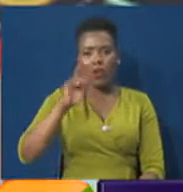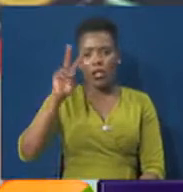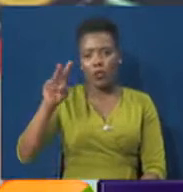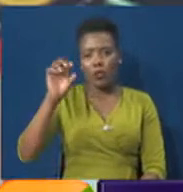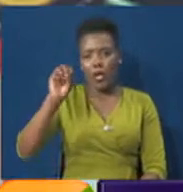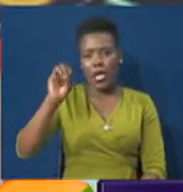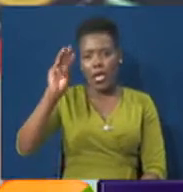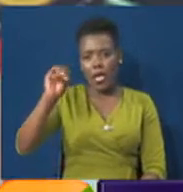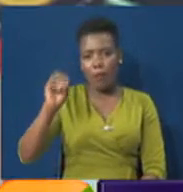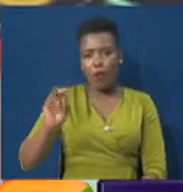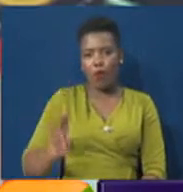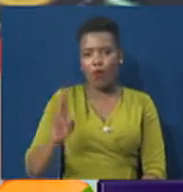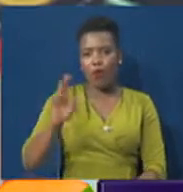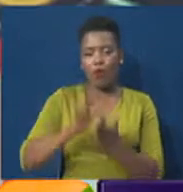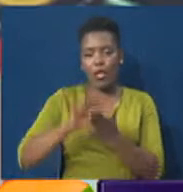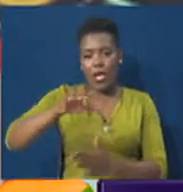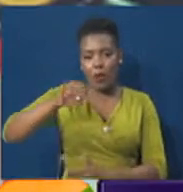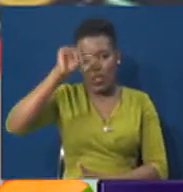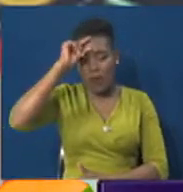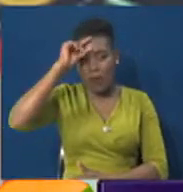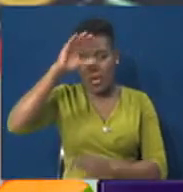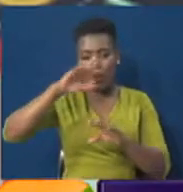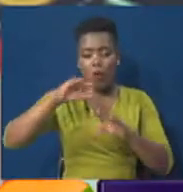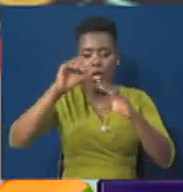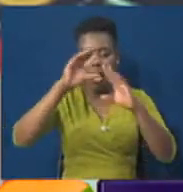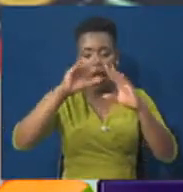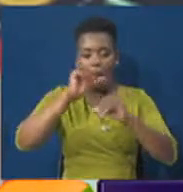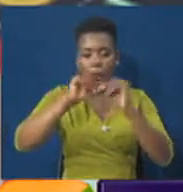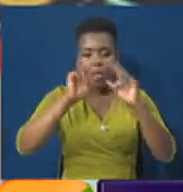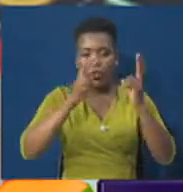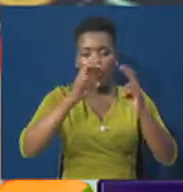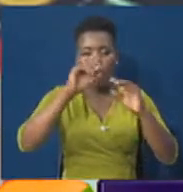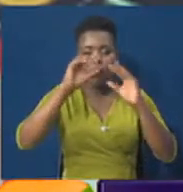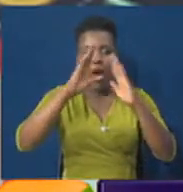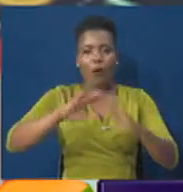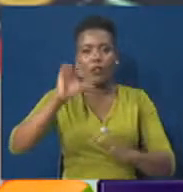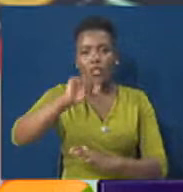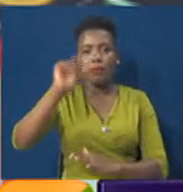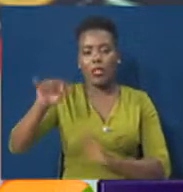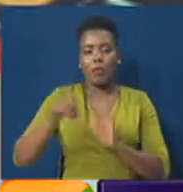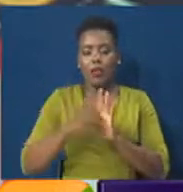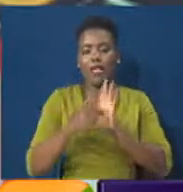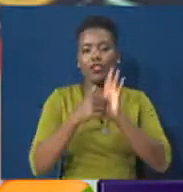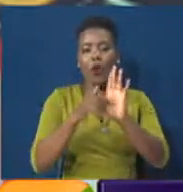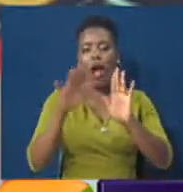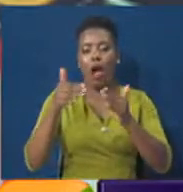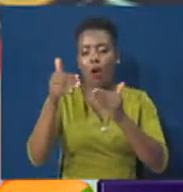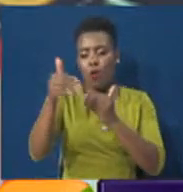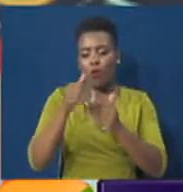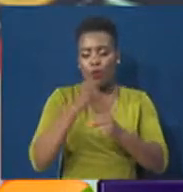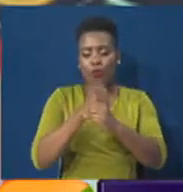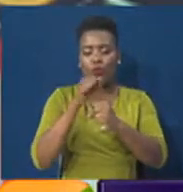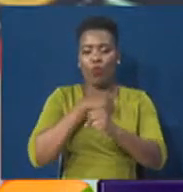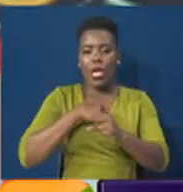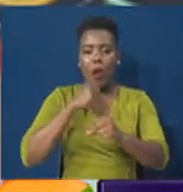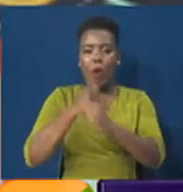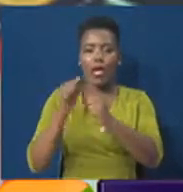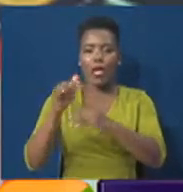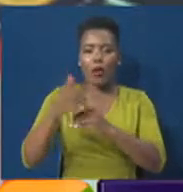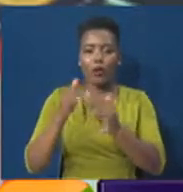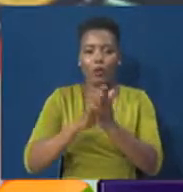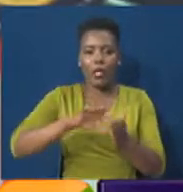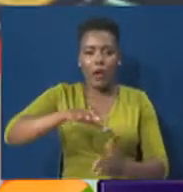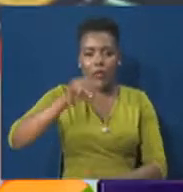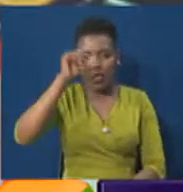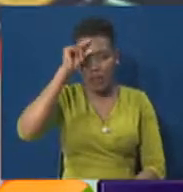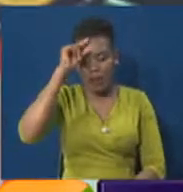MOUs with county governments on this affordable housing program. And that shows you how close we are working with the county governments